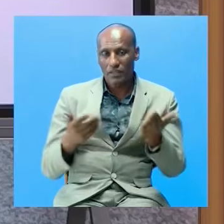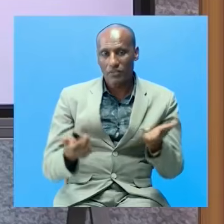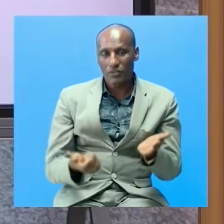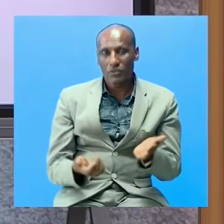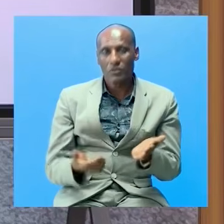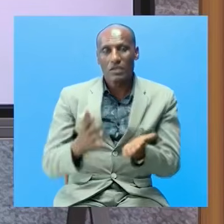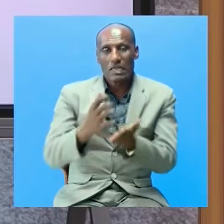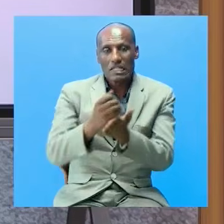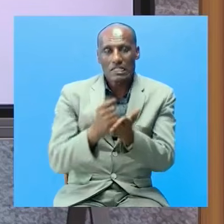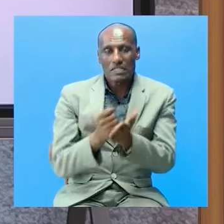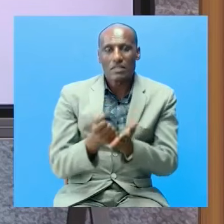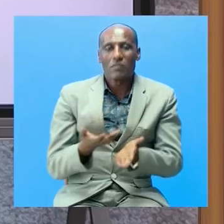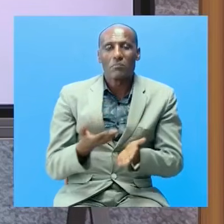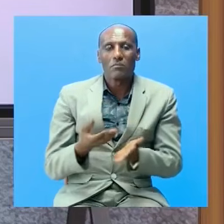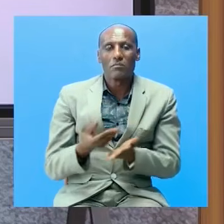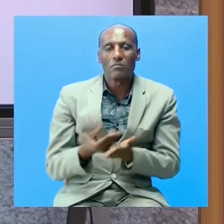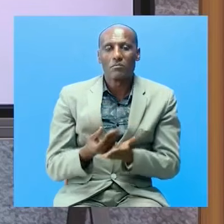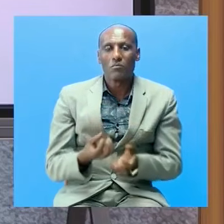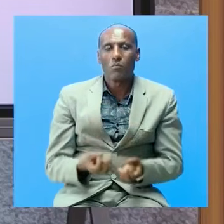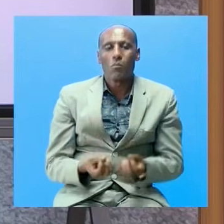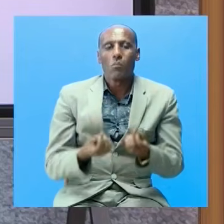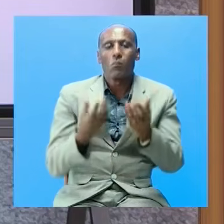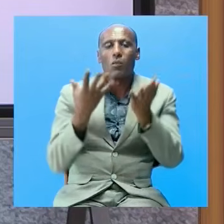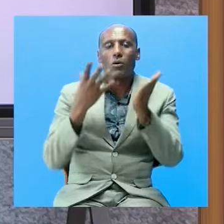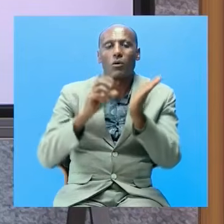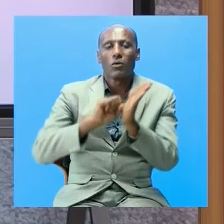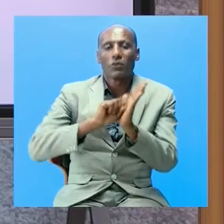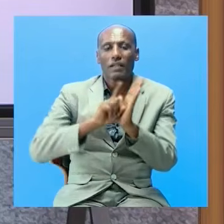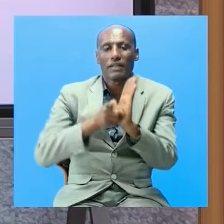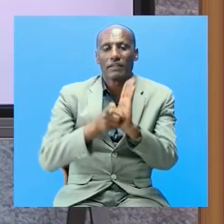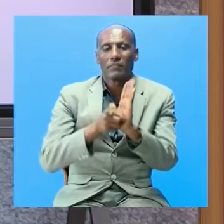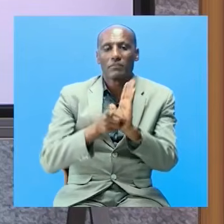okay? Let me give you some more examples in my case.